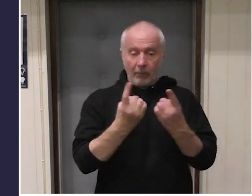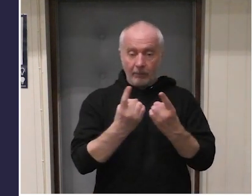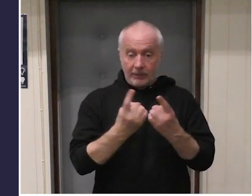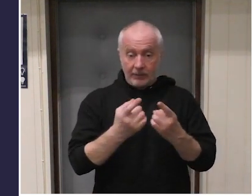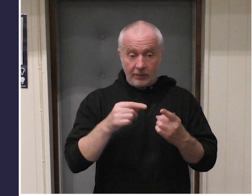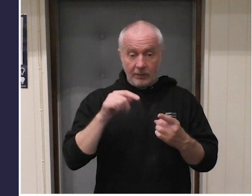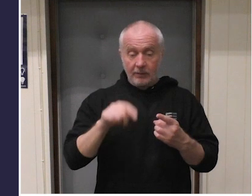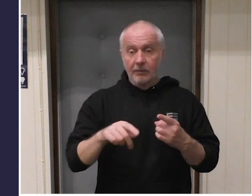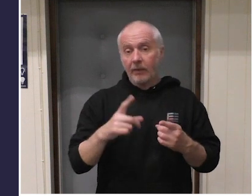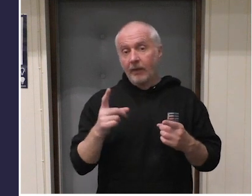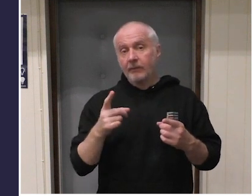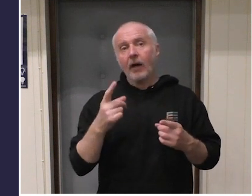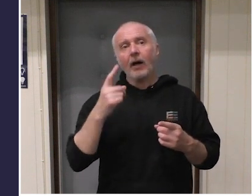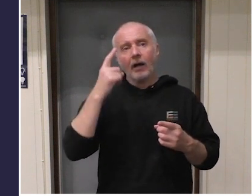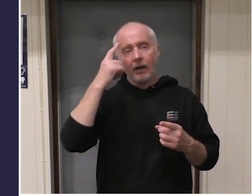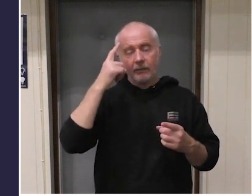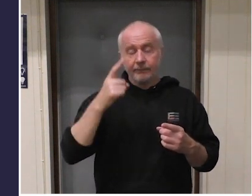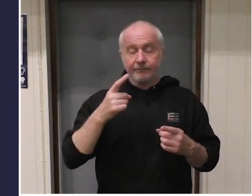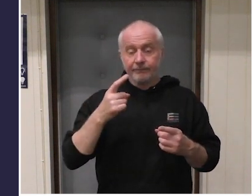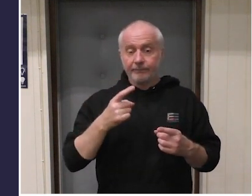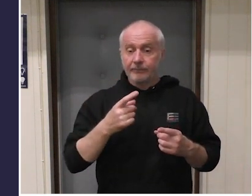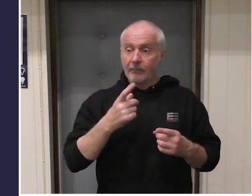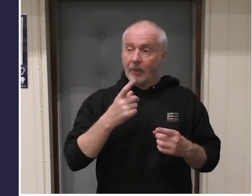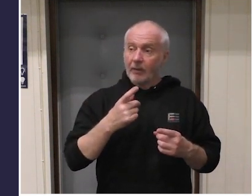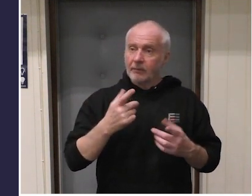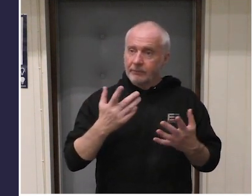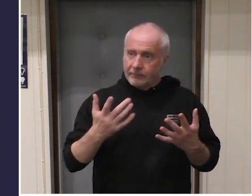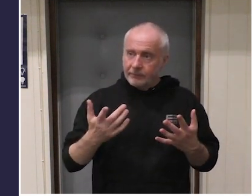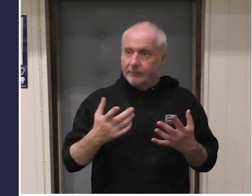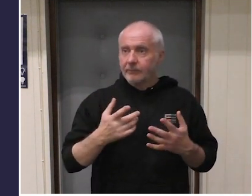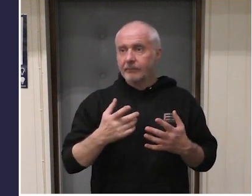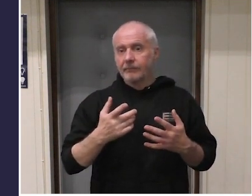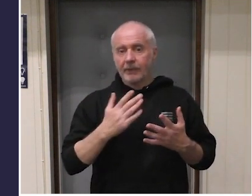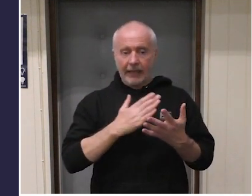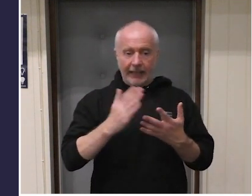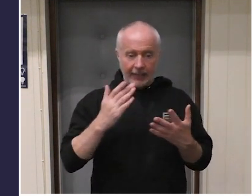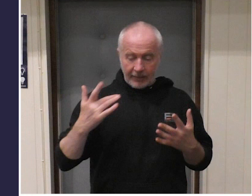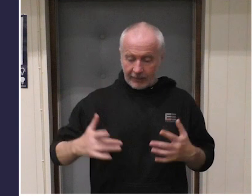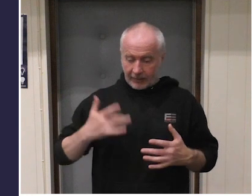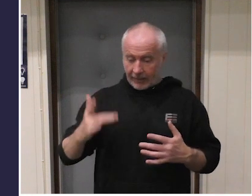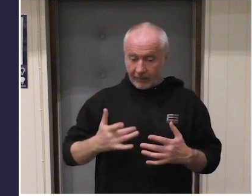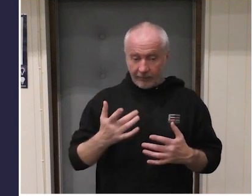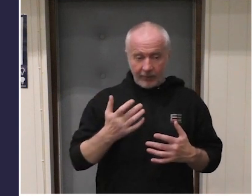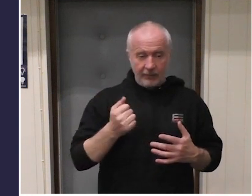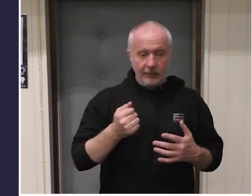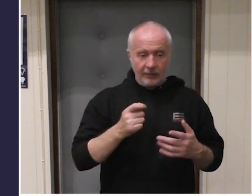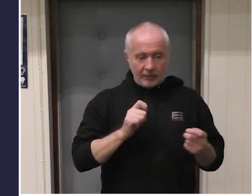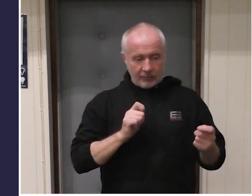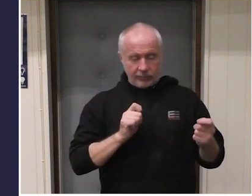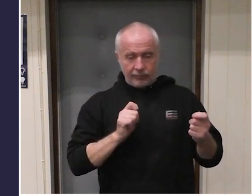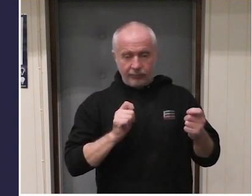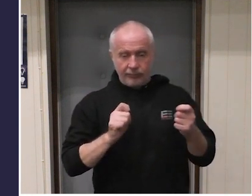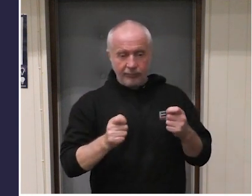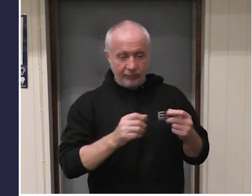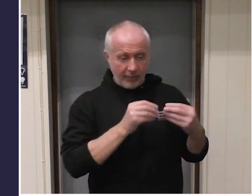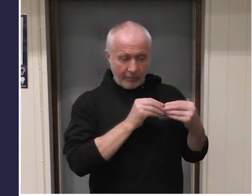which suggests that it could be, so there's this idea that, you know, clearly in life, over evolutionary, you know, many